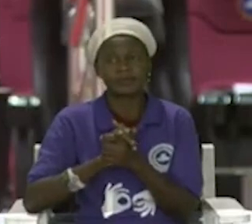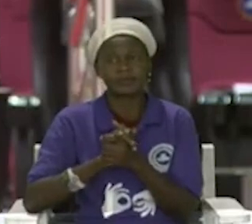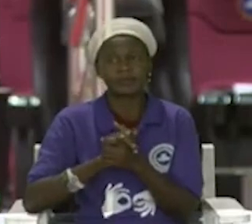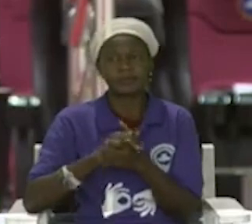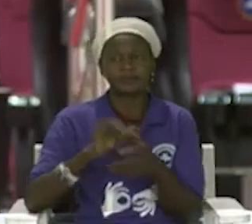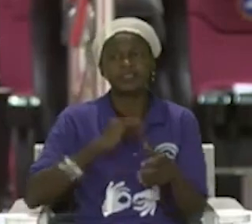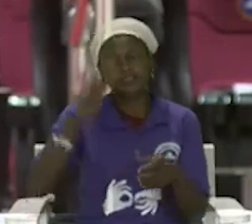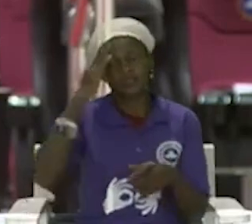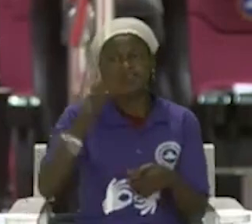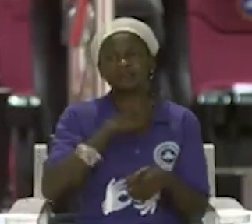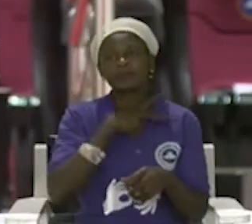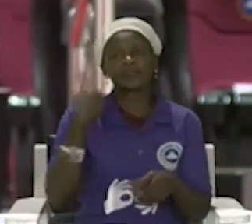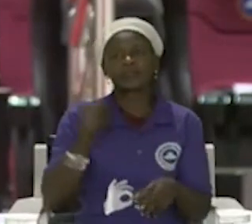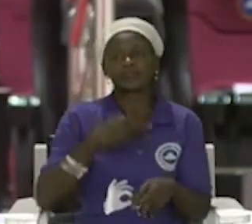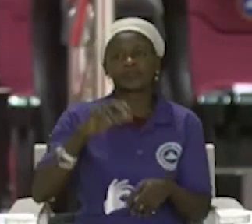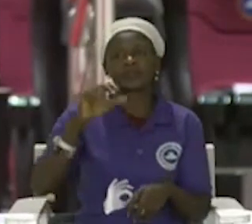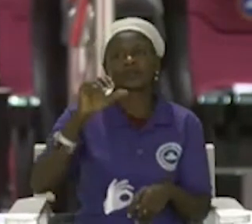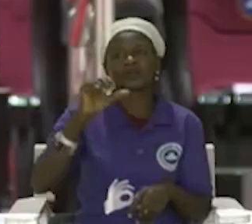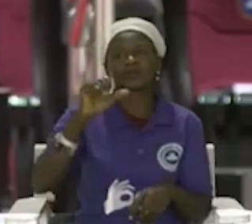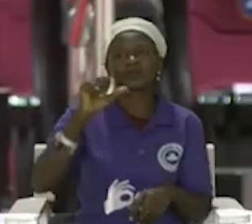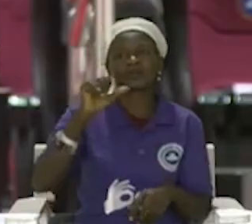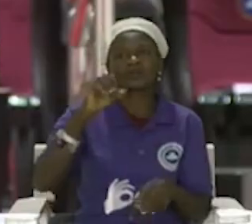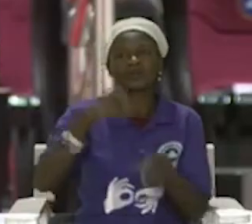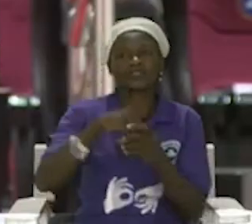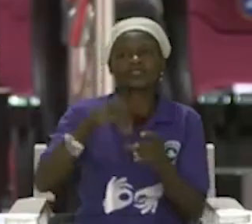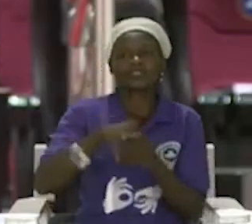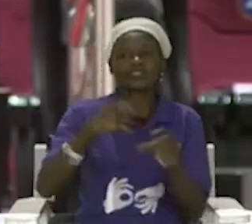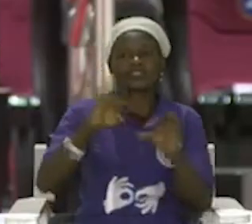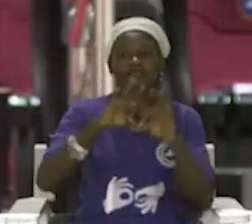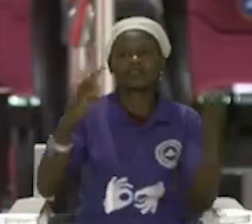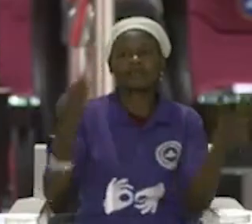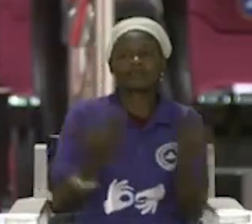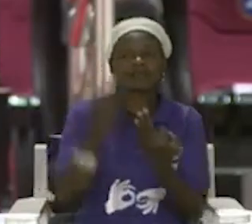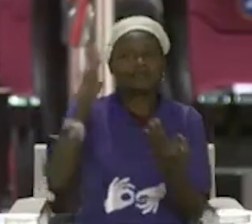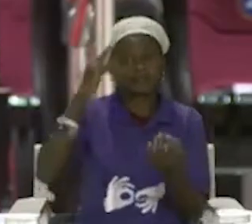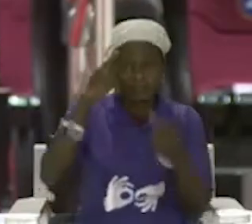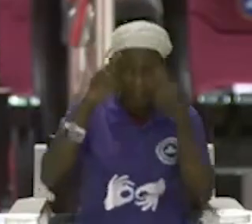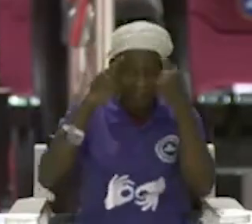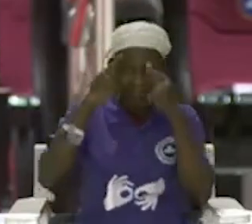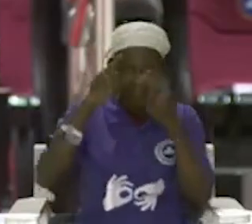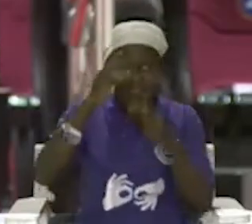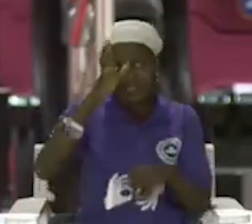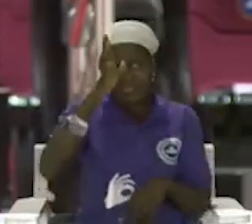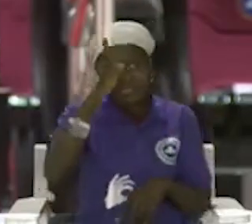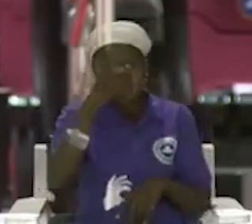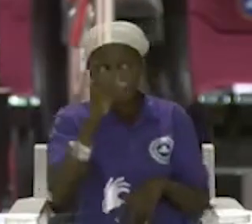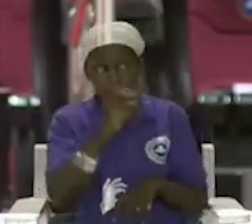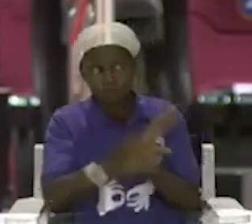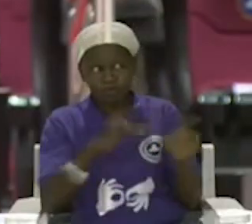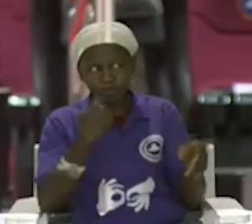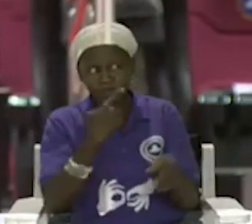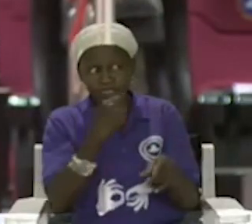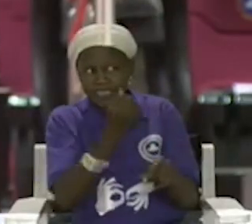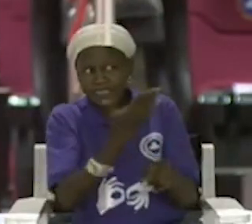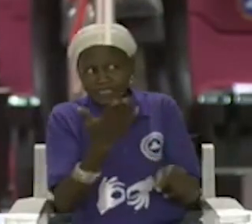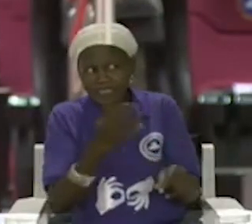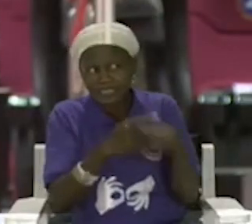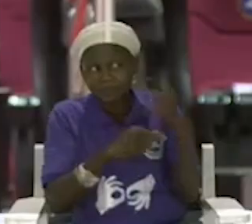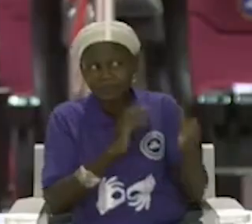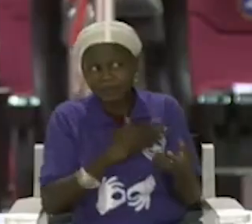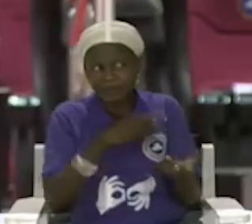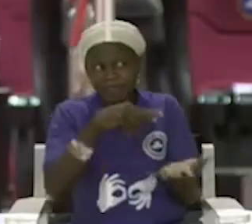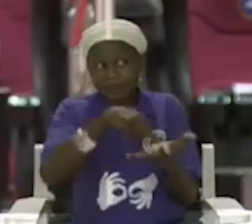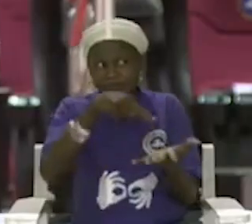Pastor Seed family will be wondering, Daddy hasn't said anything about our